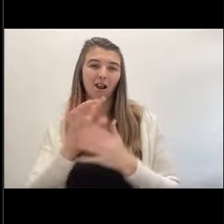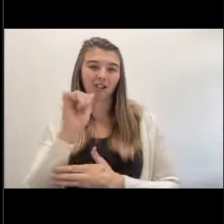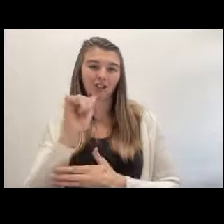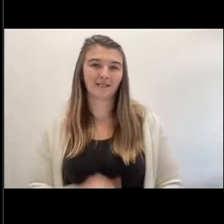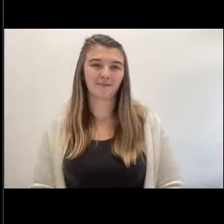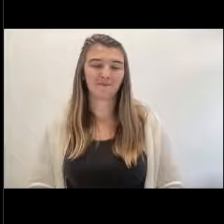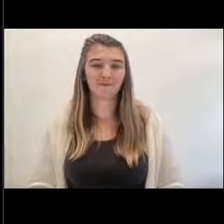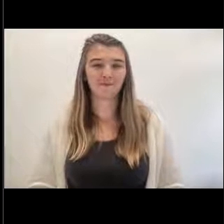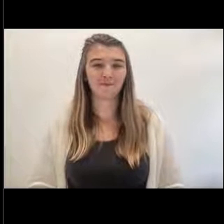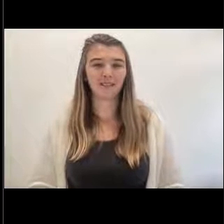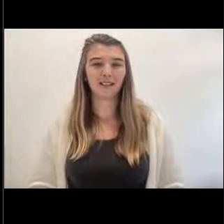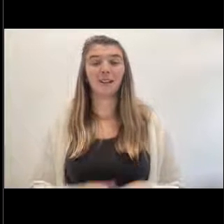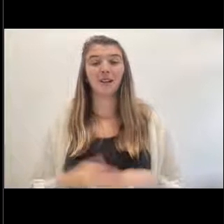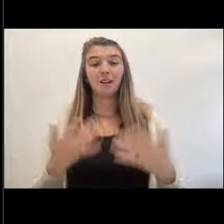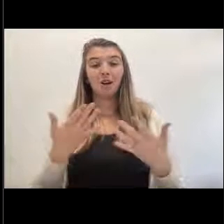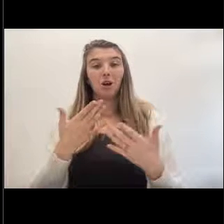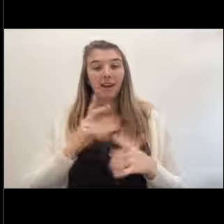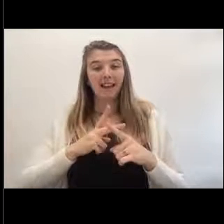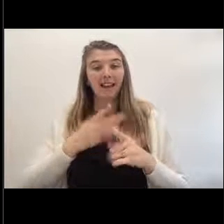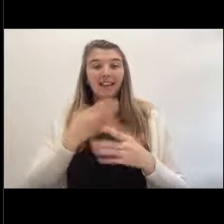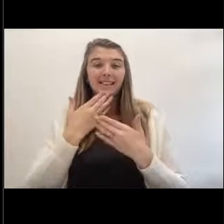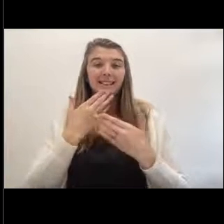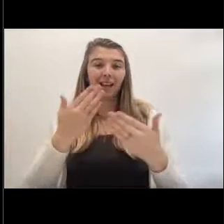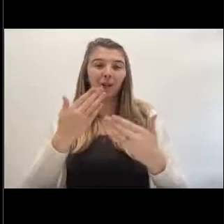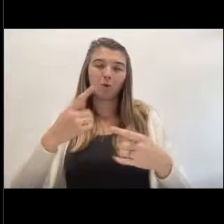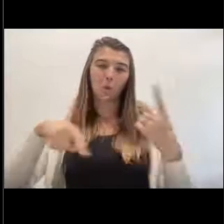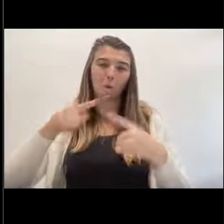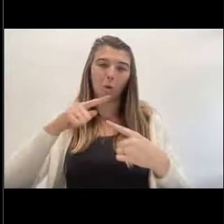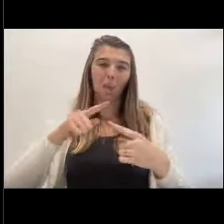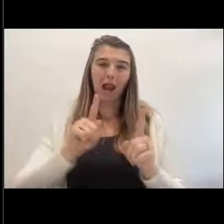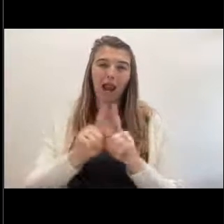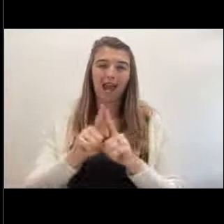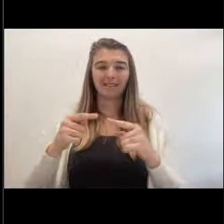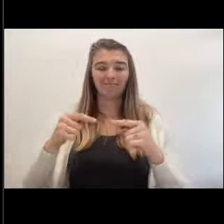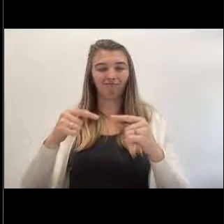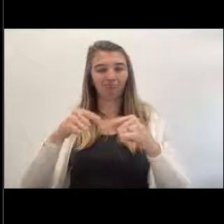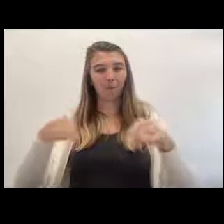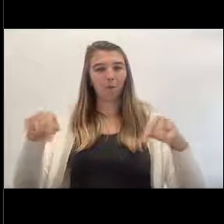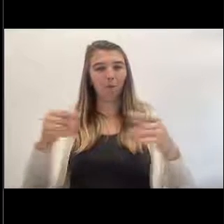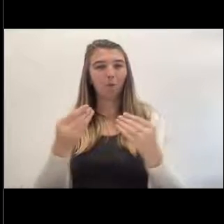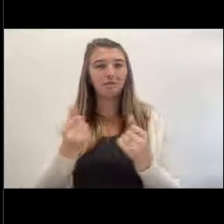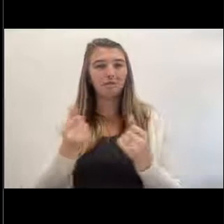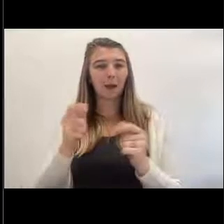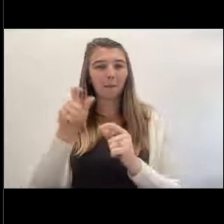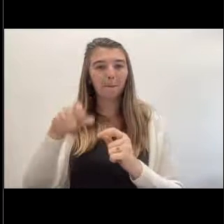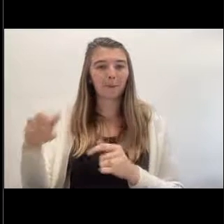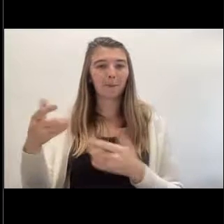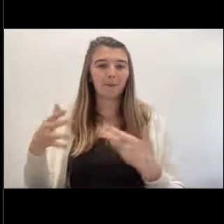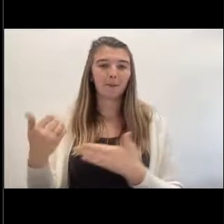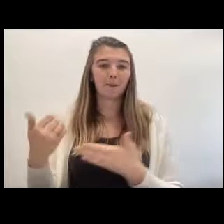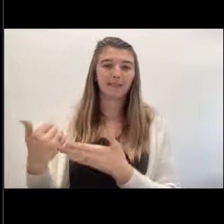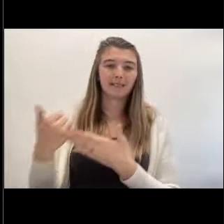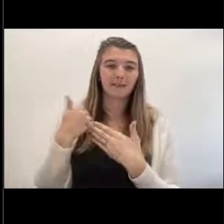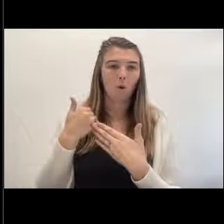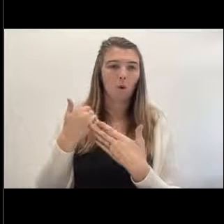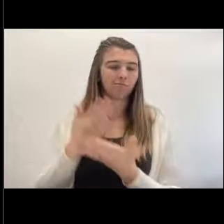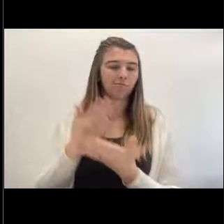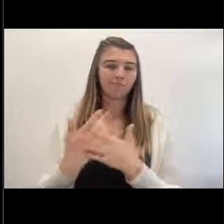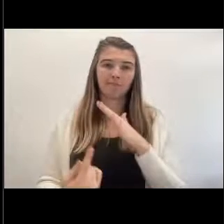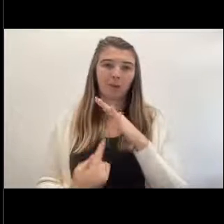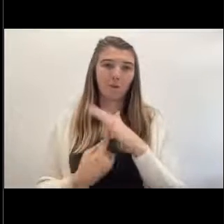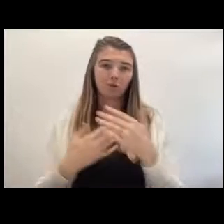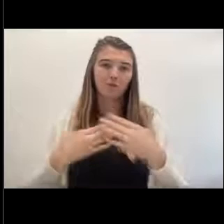So, well, thank you very much. These are some of the persons that have been crucial to part of the work that I